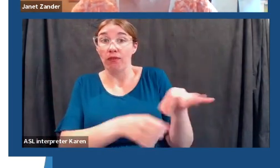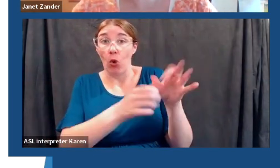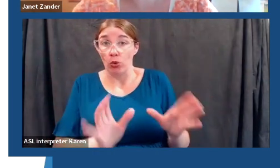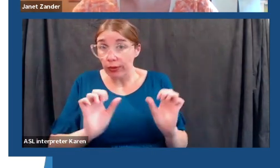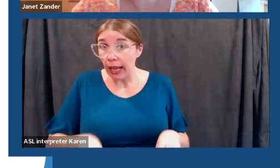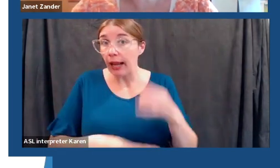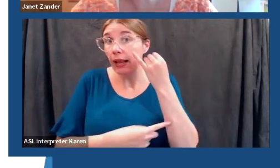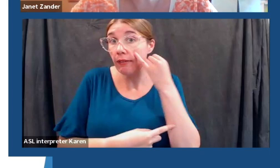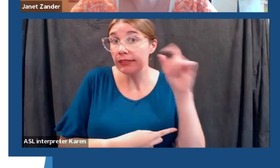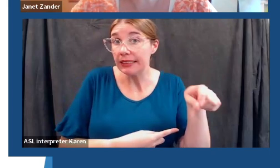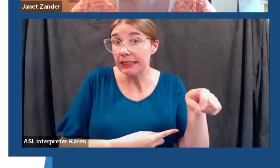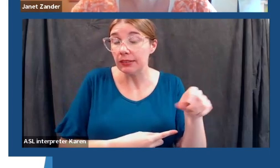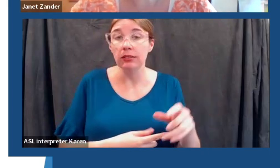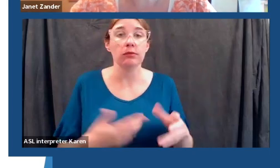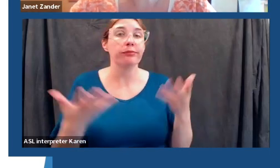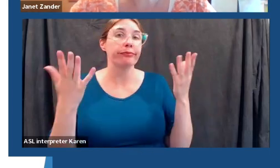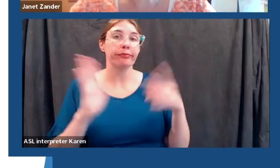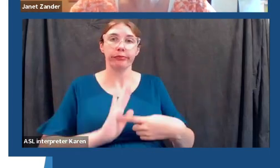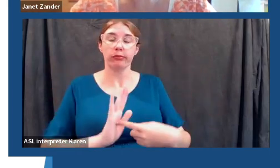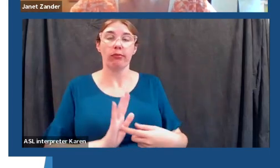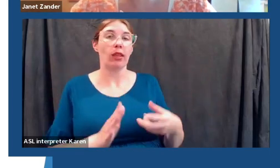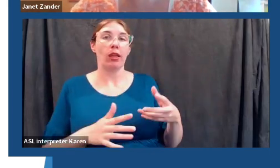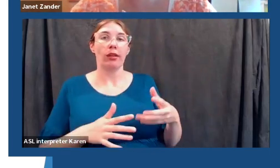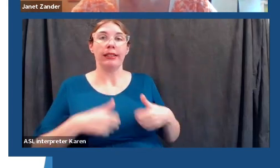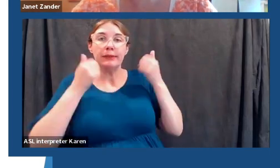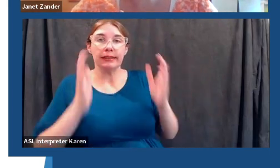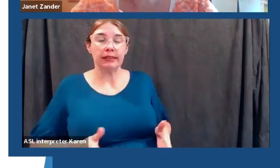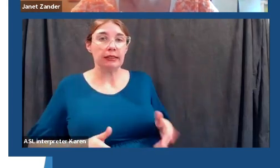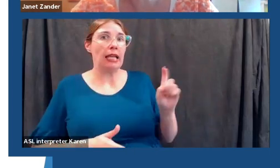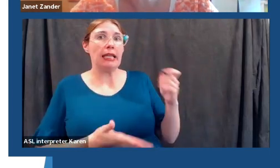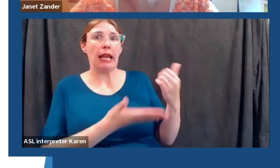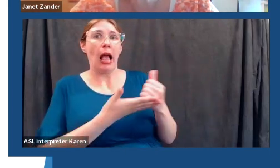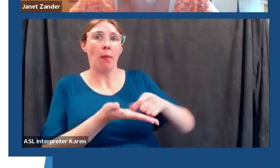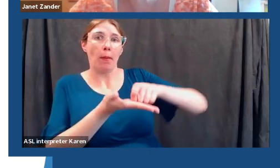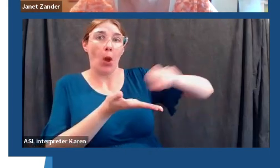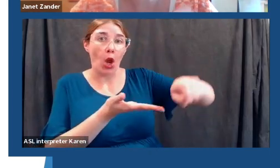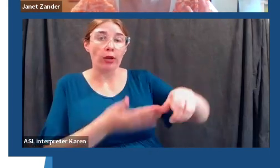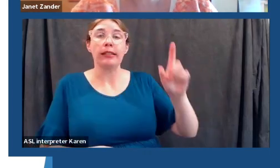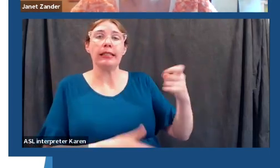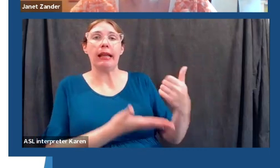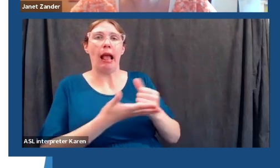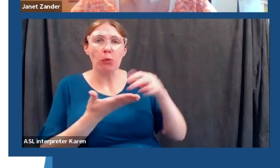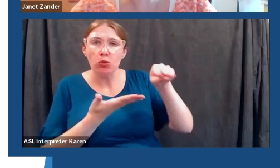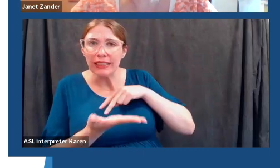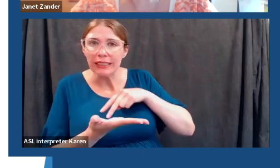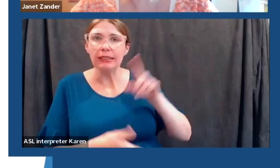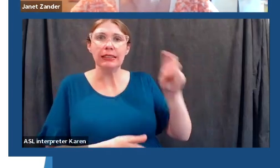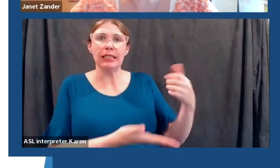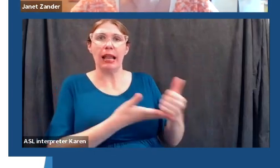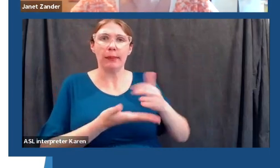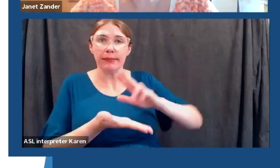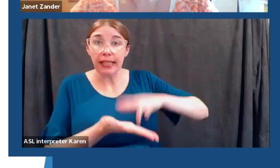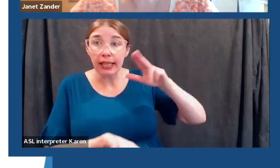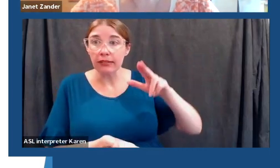somebody needs help marking the ballot, if they need help reading the ballot, if they need to have help signing, any of the things listed on the